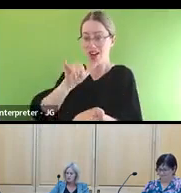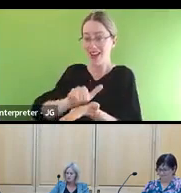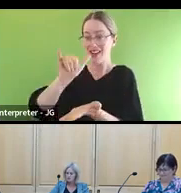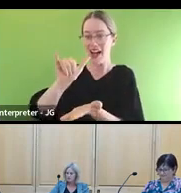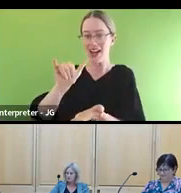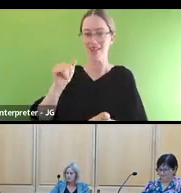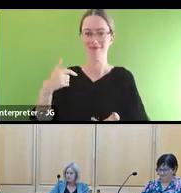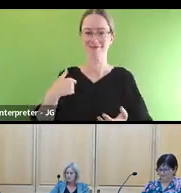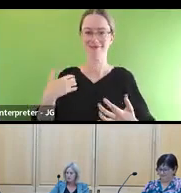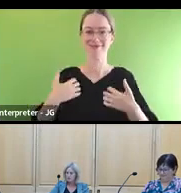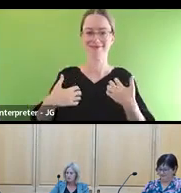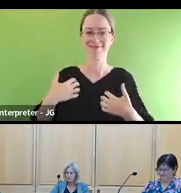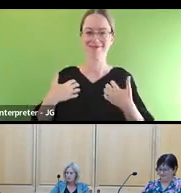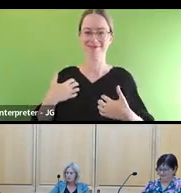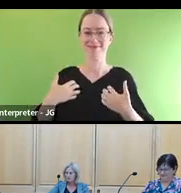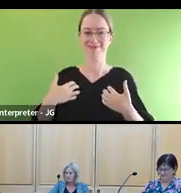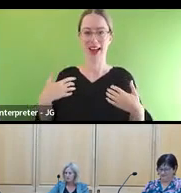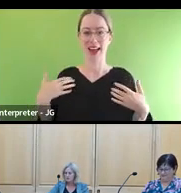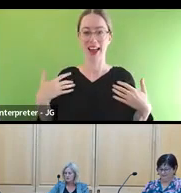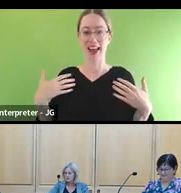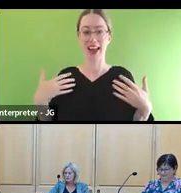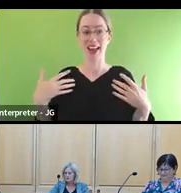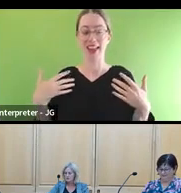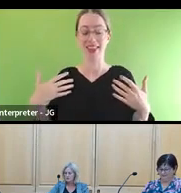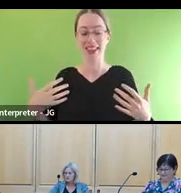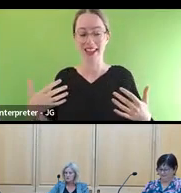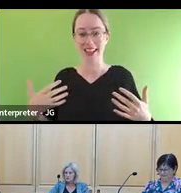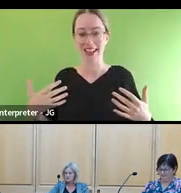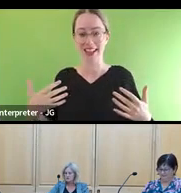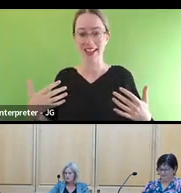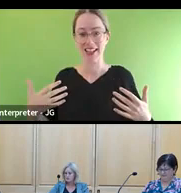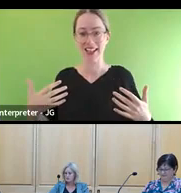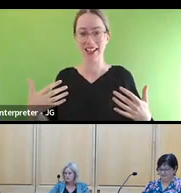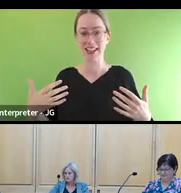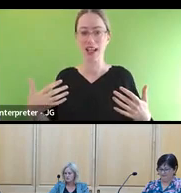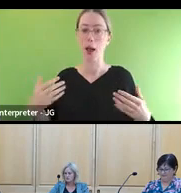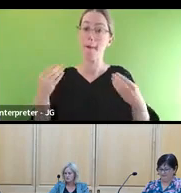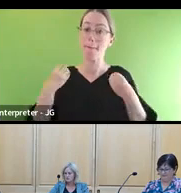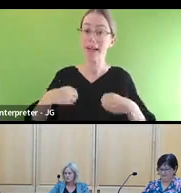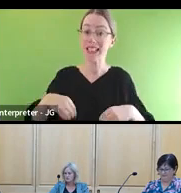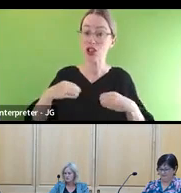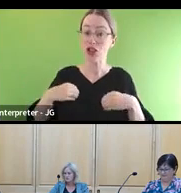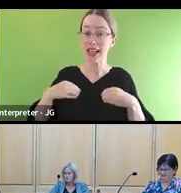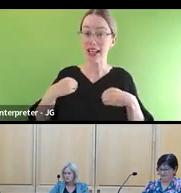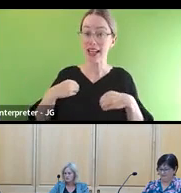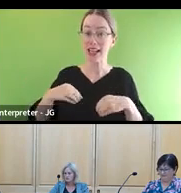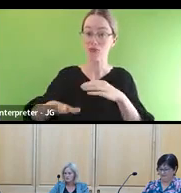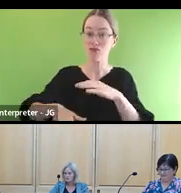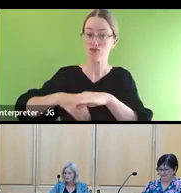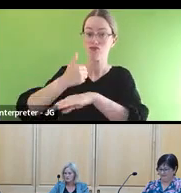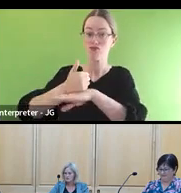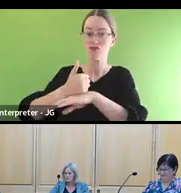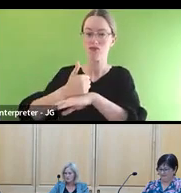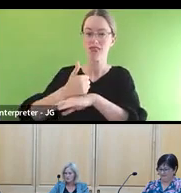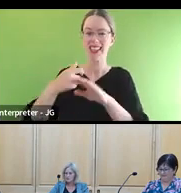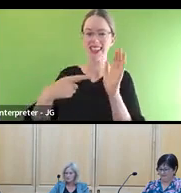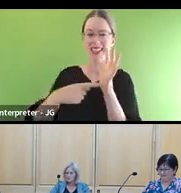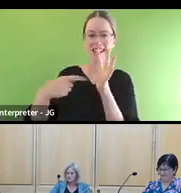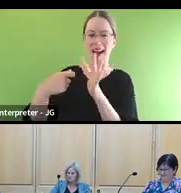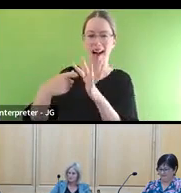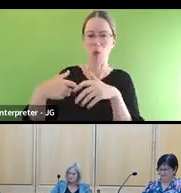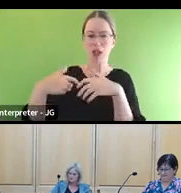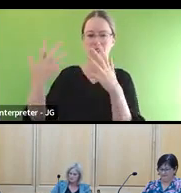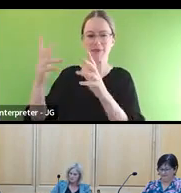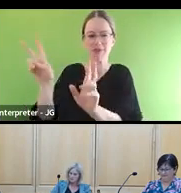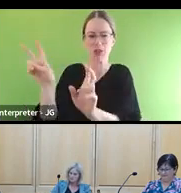it. And then when, you know, when we got the ministry to Kaha, what it was called, I